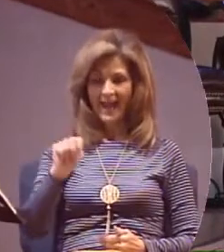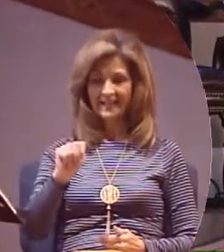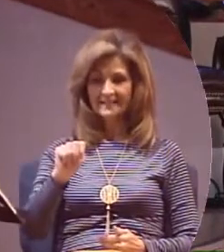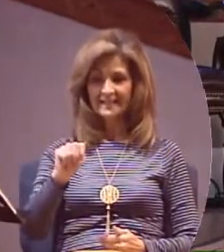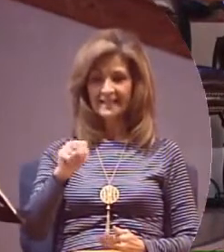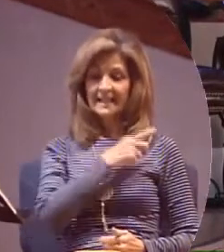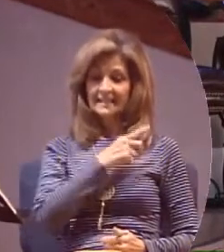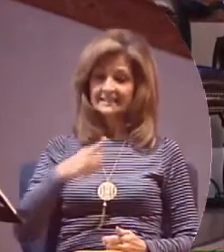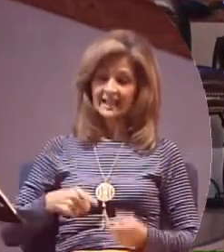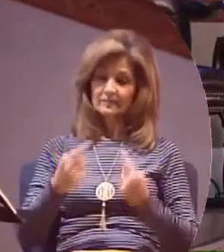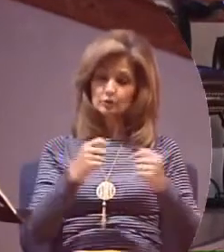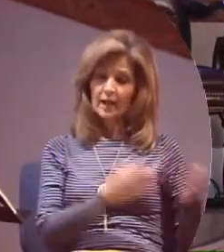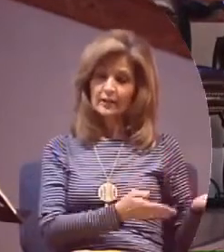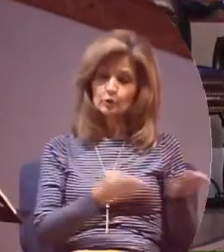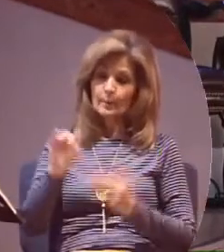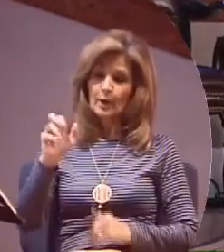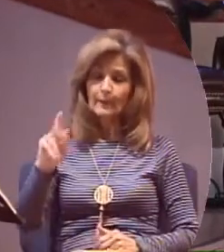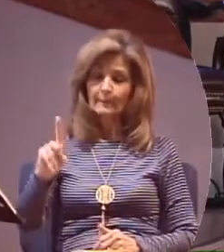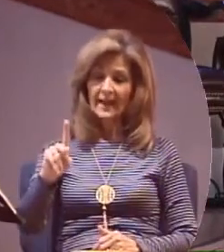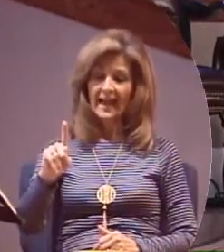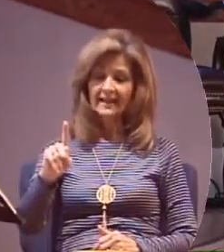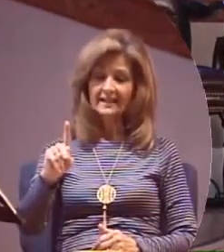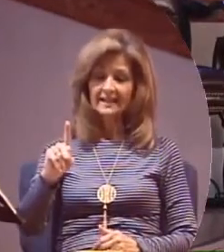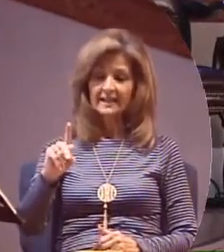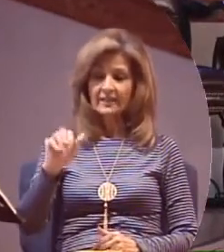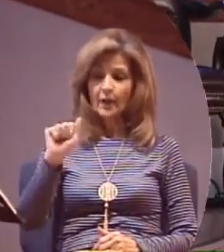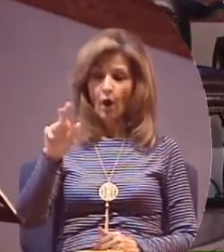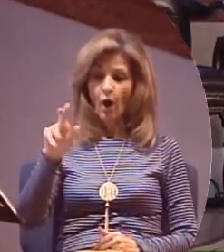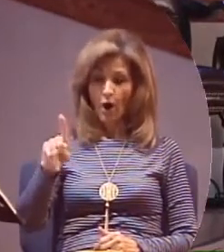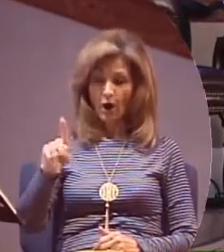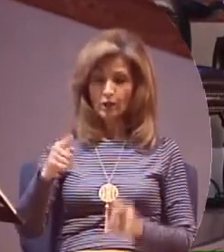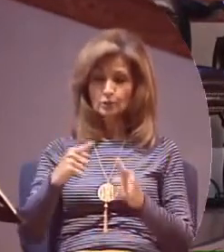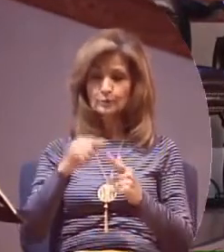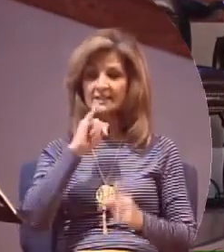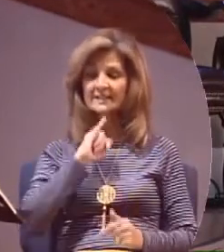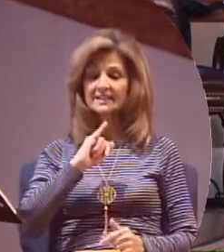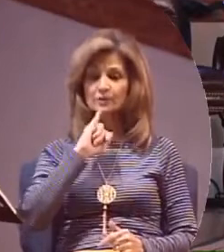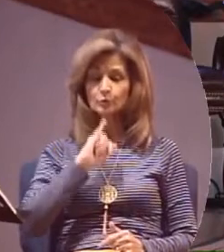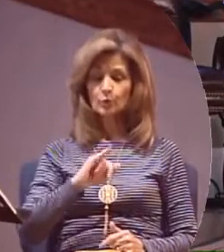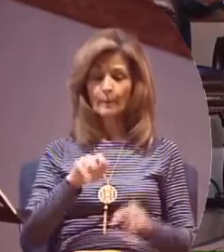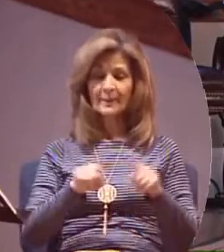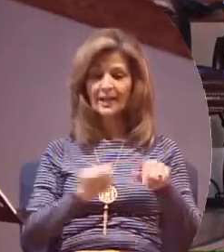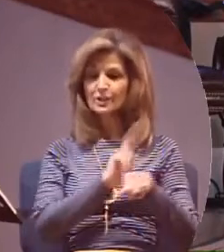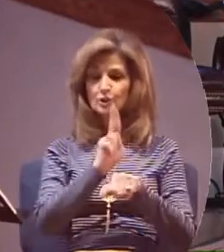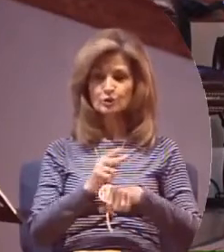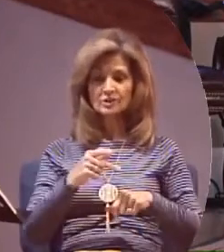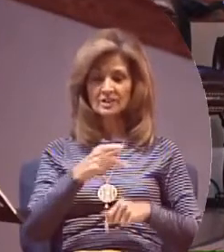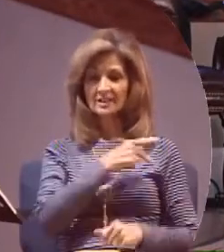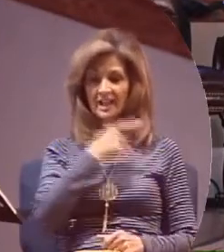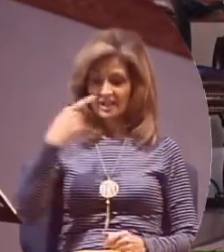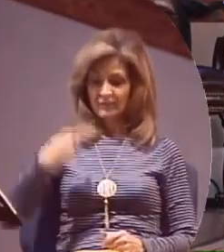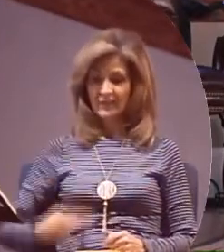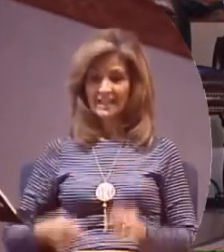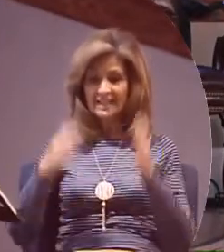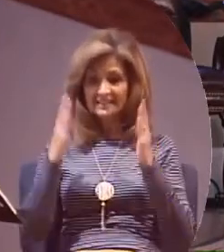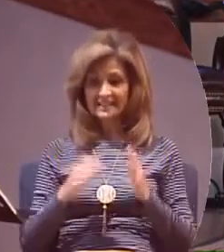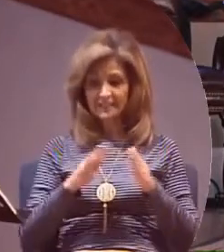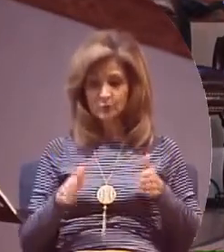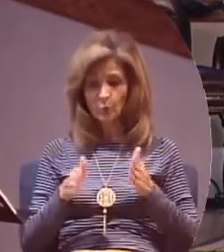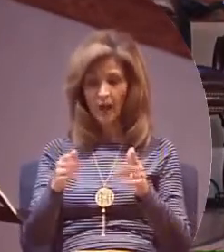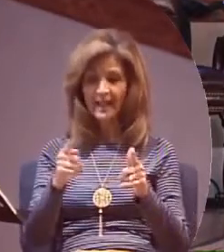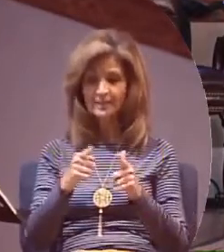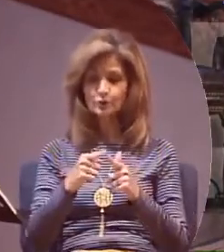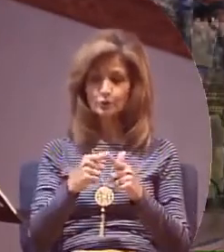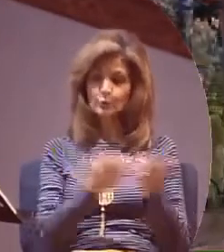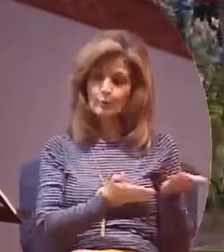city of Jerusalem, and he's using Philistine methods to try to do the work of God. You know, David heard about